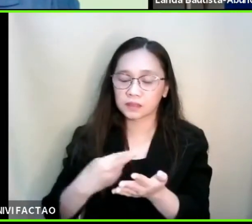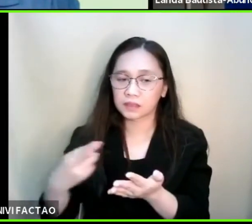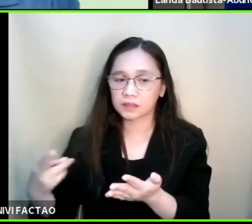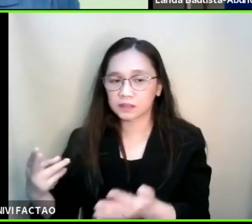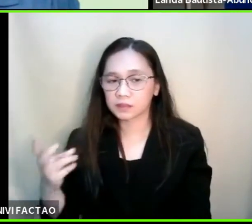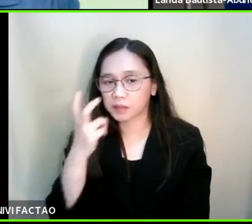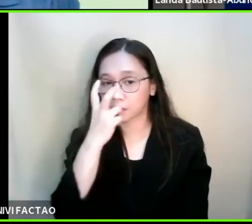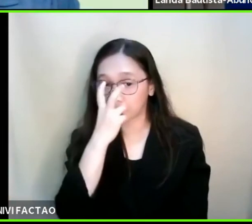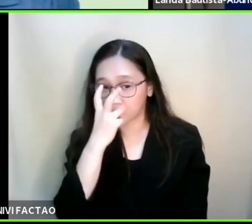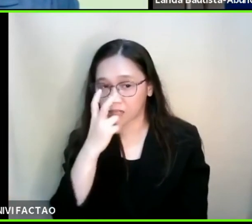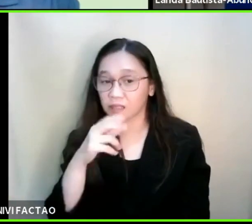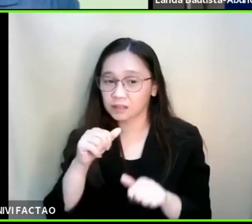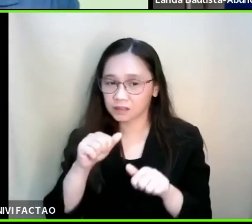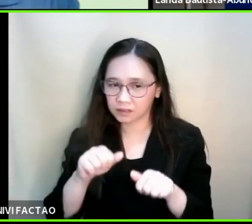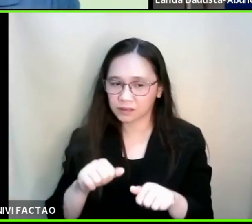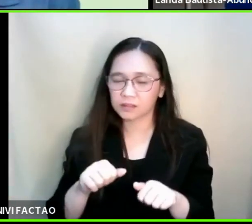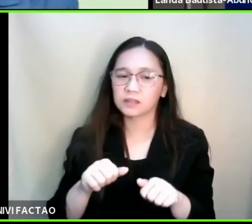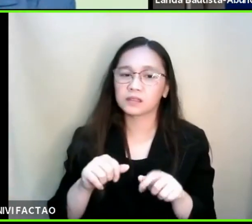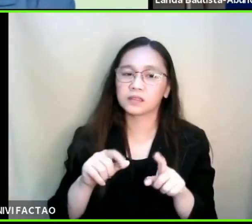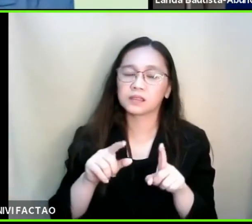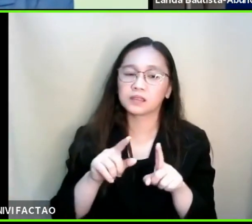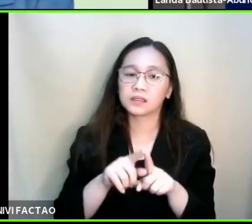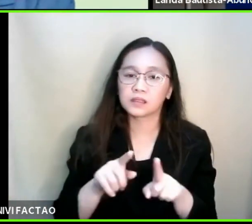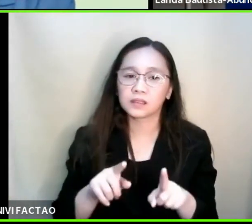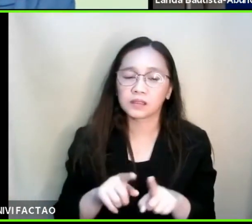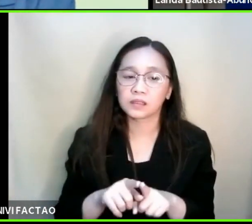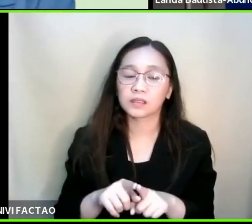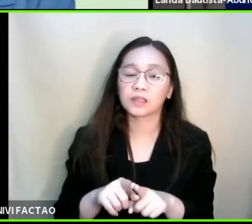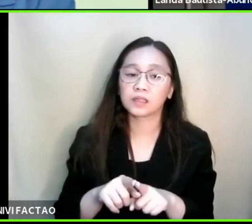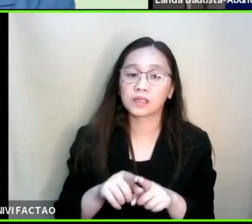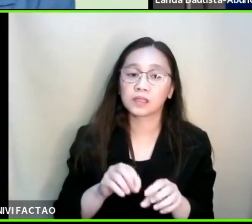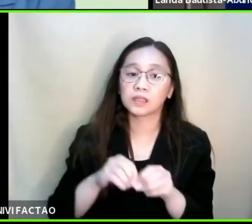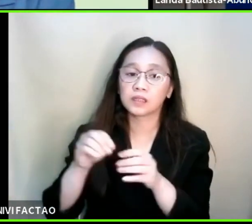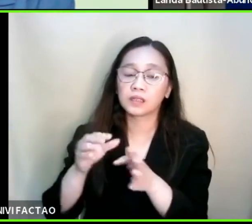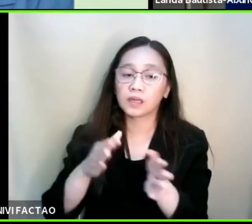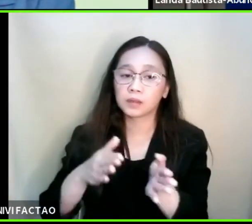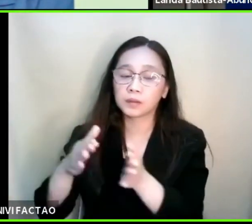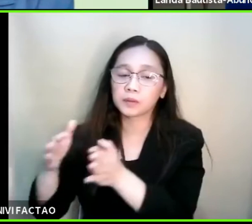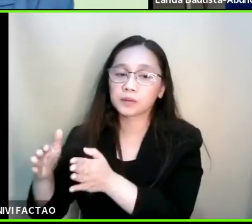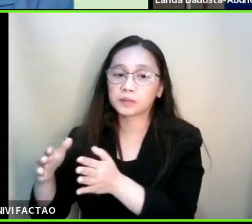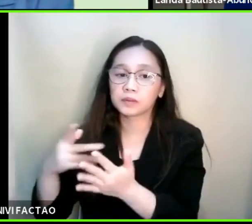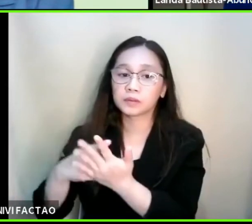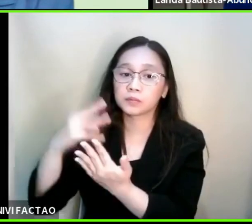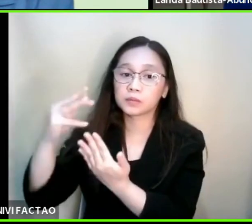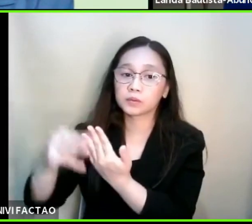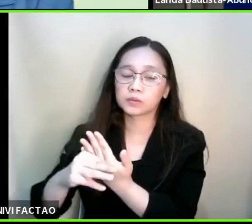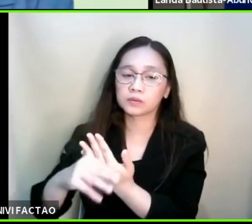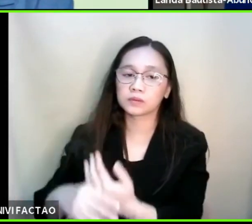I'm sure they can also put you in the right direction for possible programs for them.